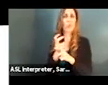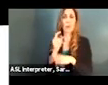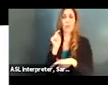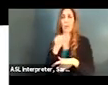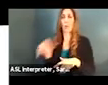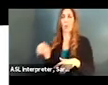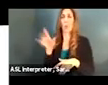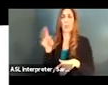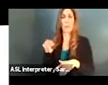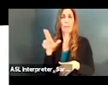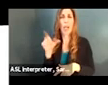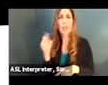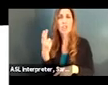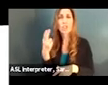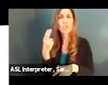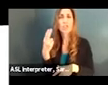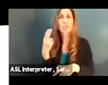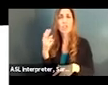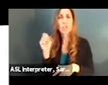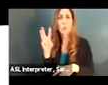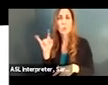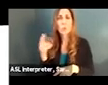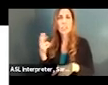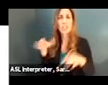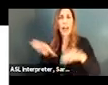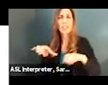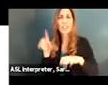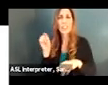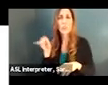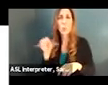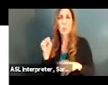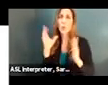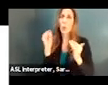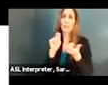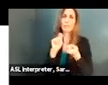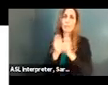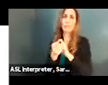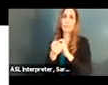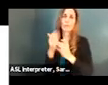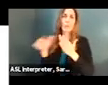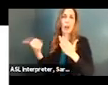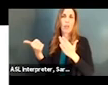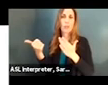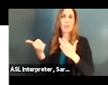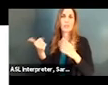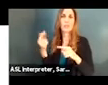those plush switch activated toys with switch activated toys that can't hold germs as